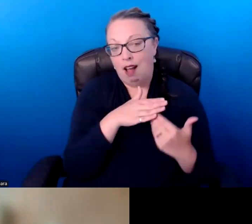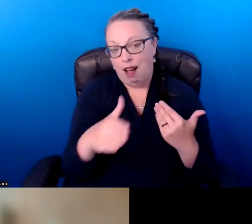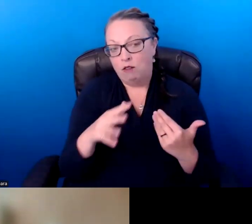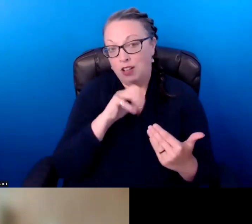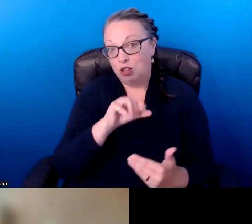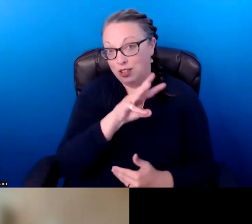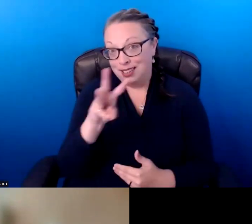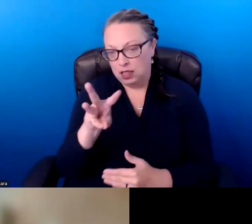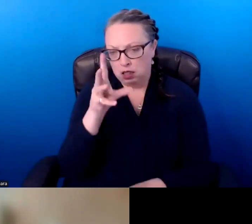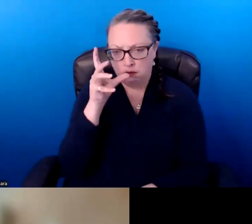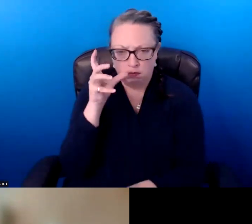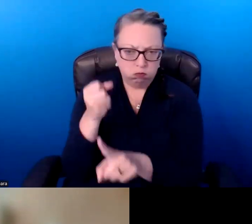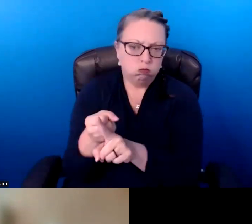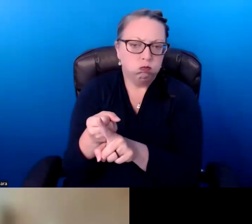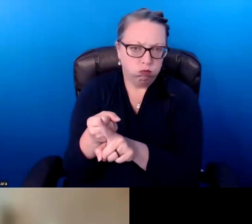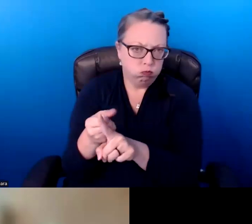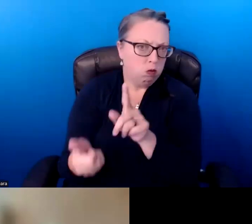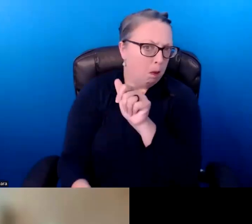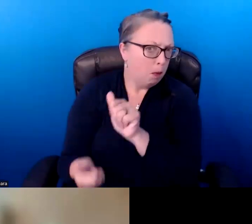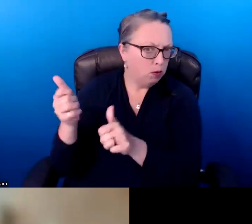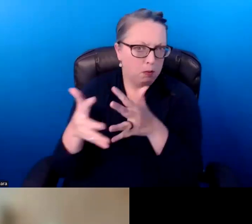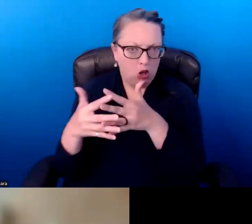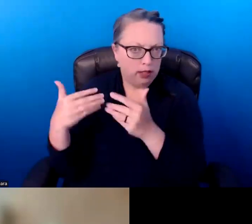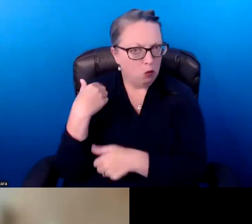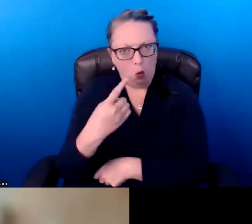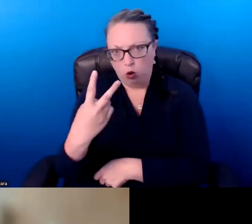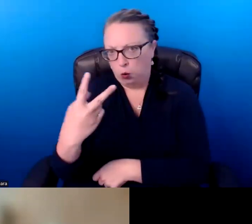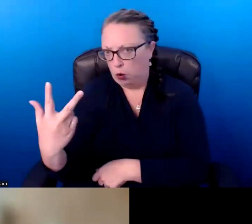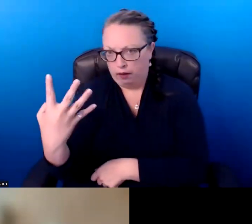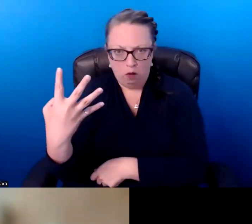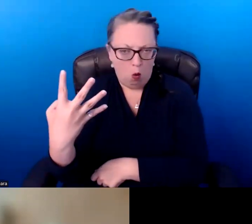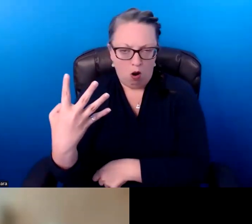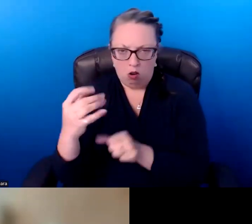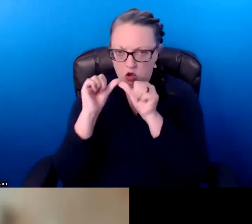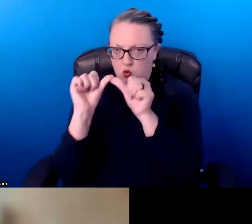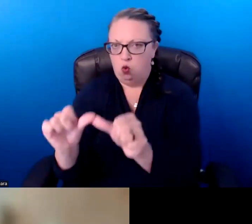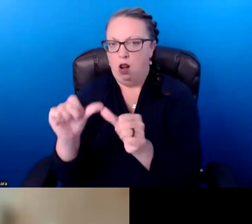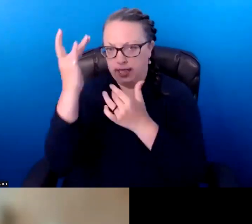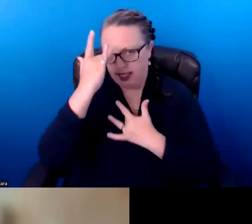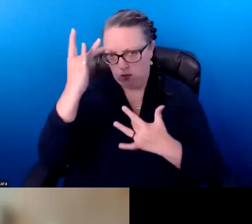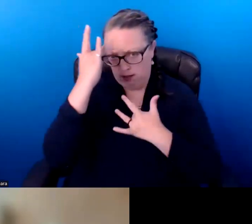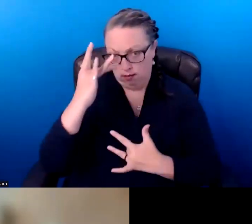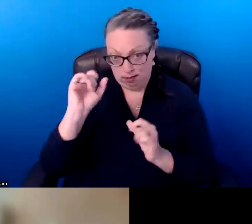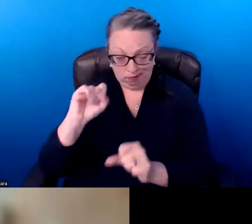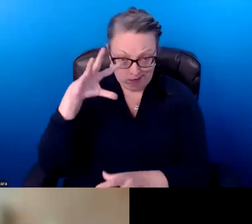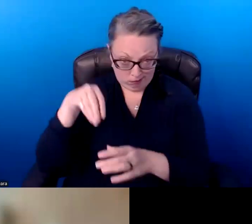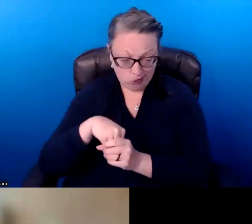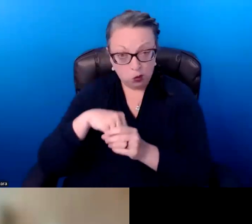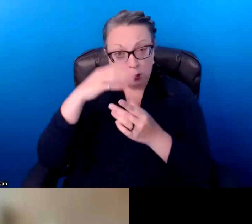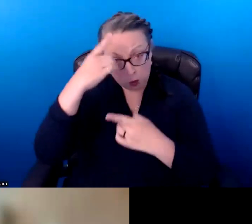66, most Americans have 1, 2, 3, 4 chronic illnesses, which could include depression